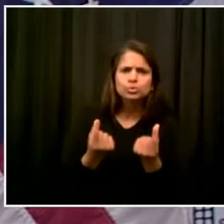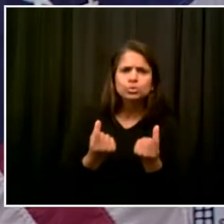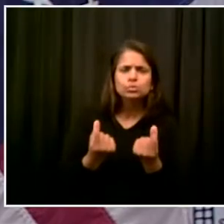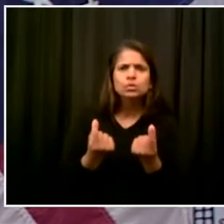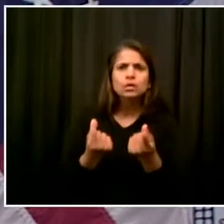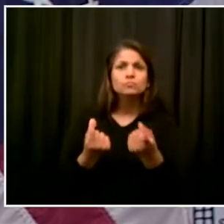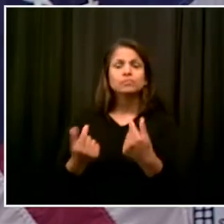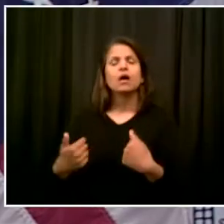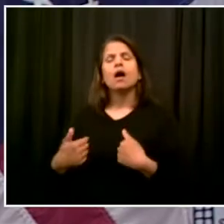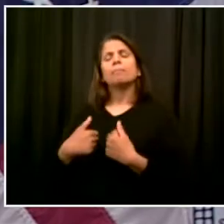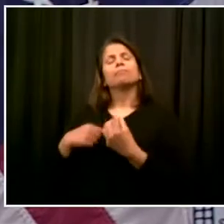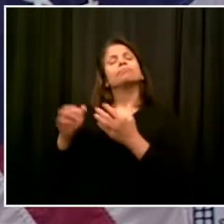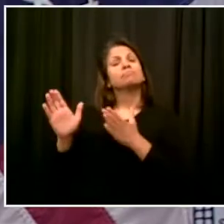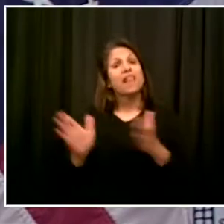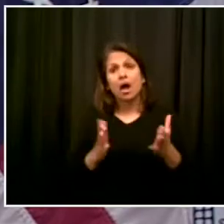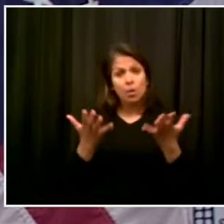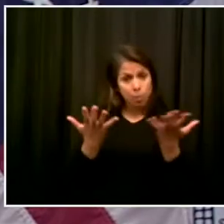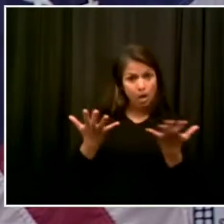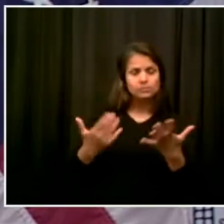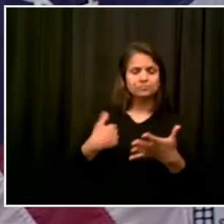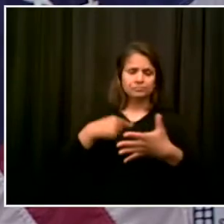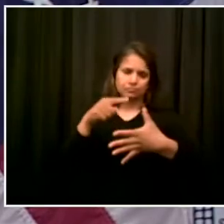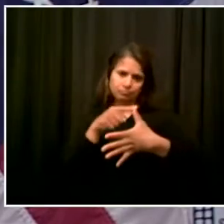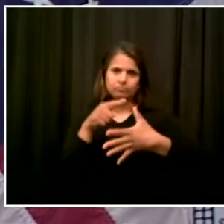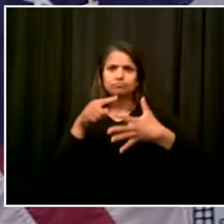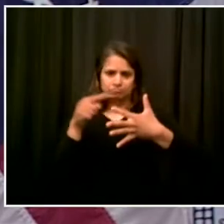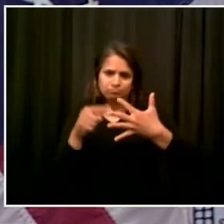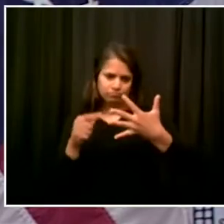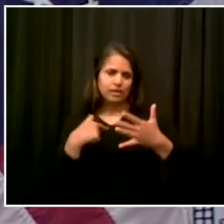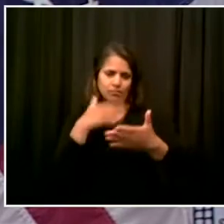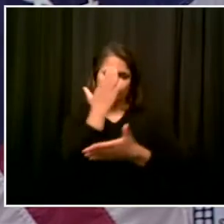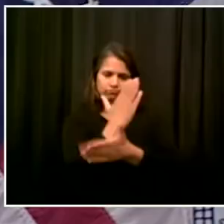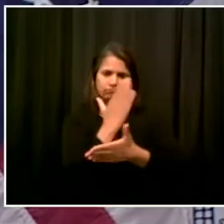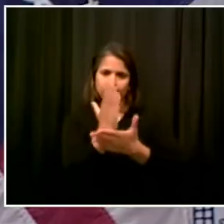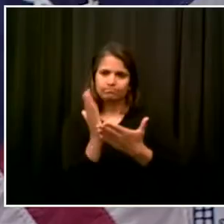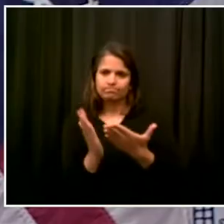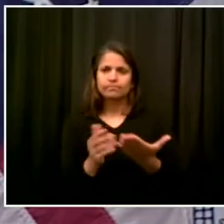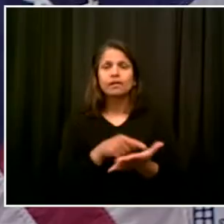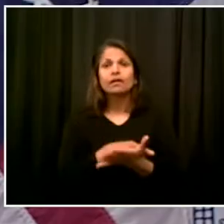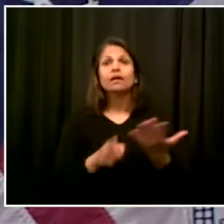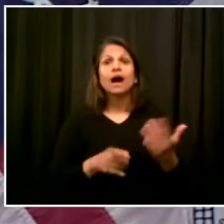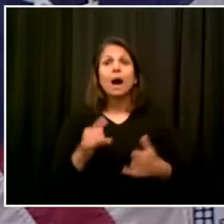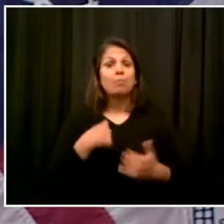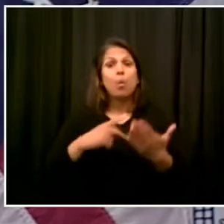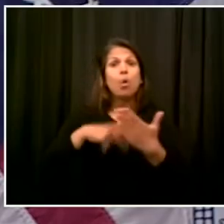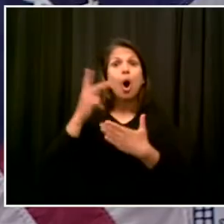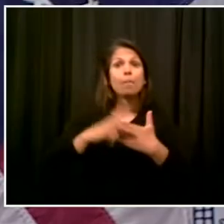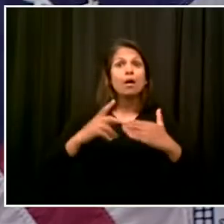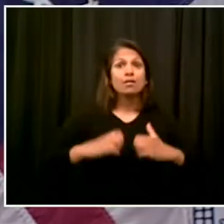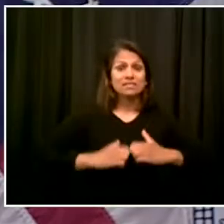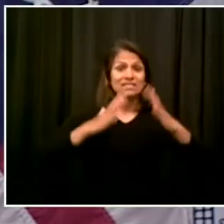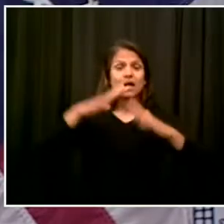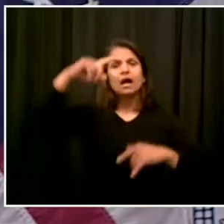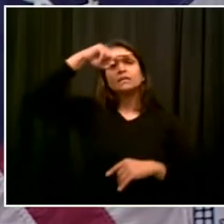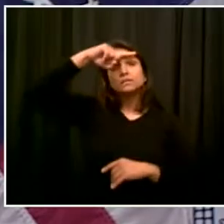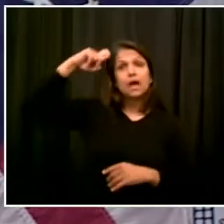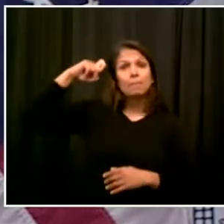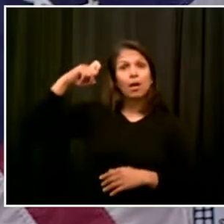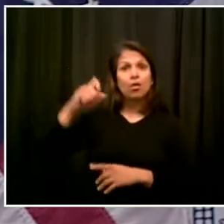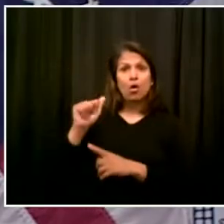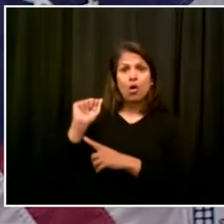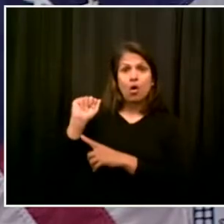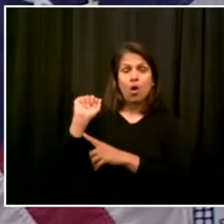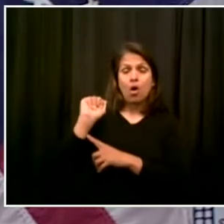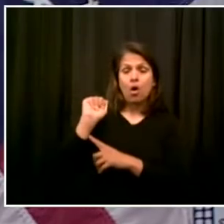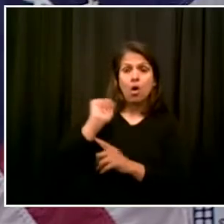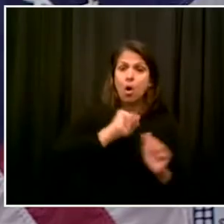well. Summer All Out was activated. That moved hundreds of officers not only out of desk jobs onto the streets, but to targeted